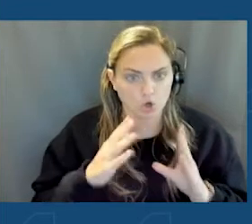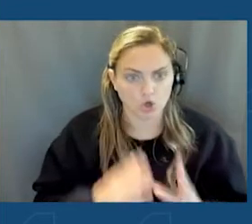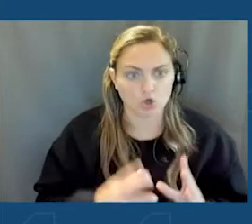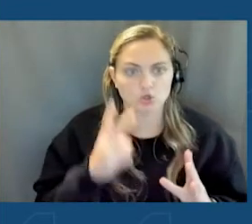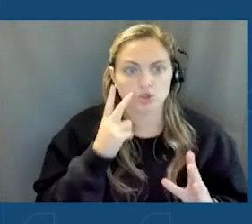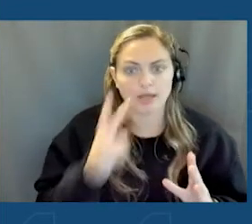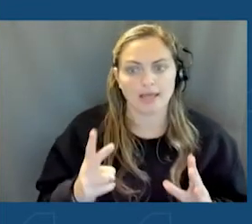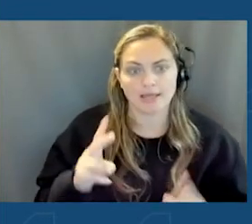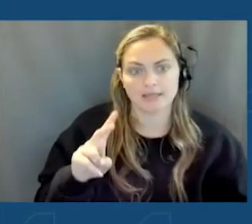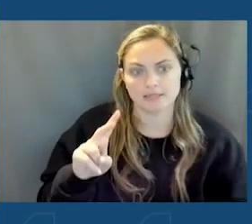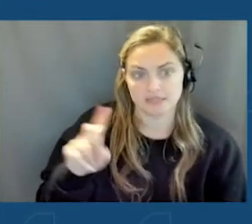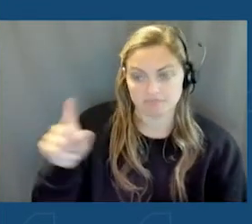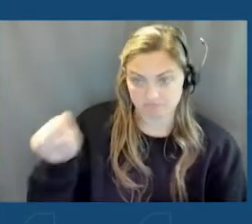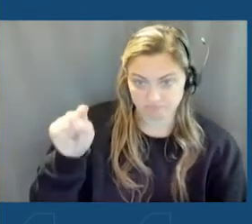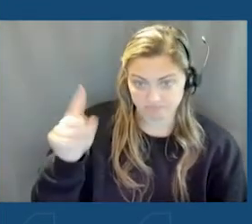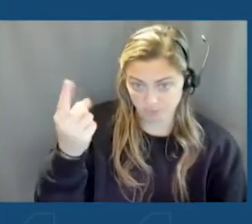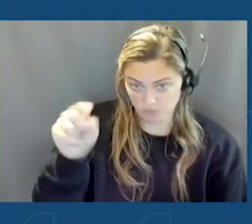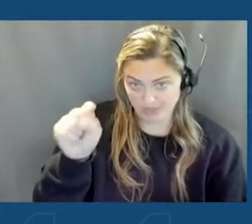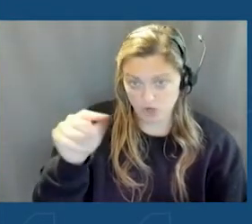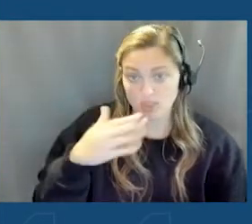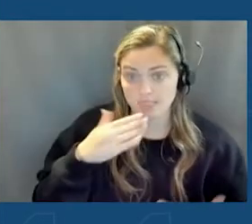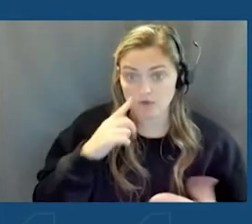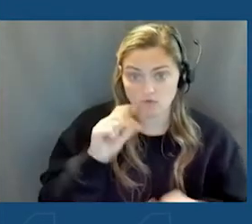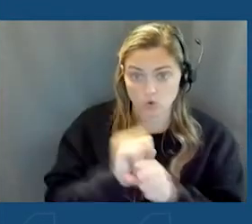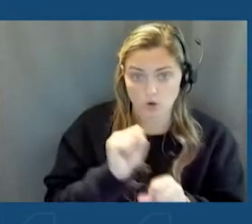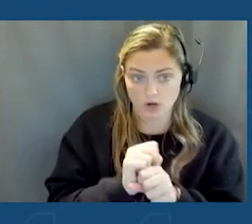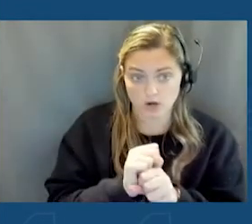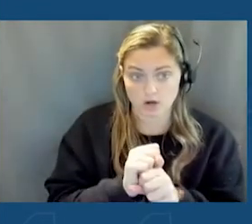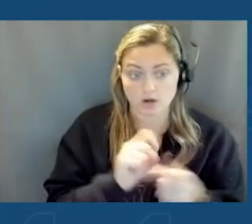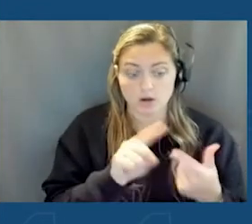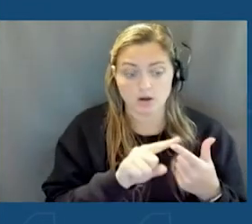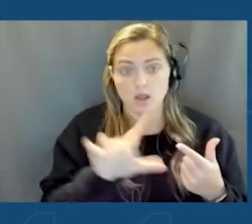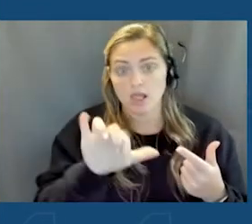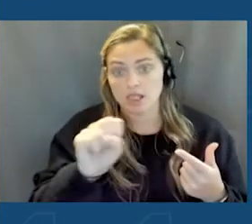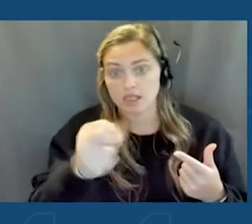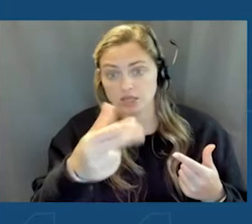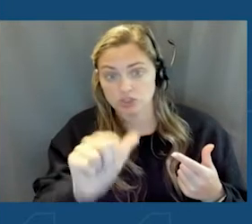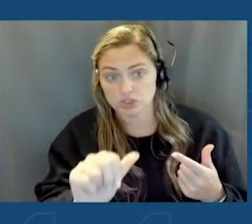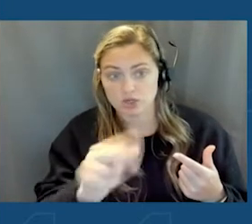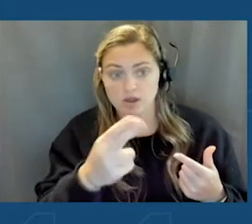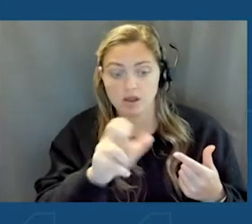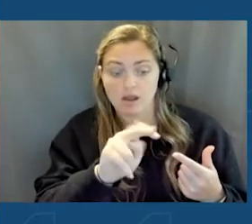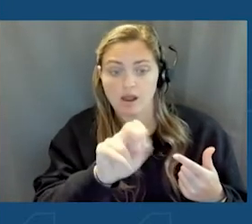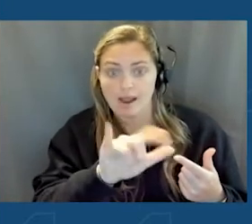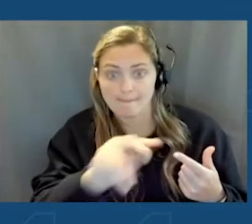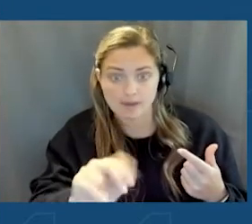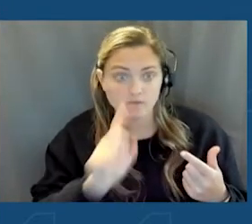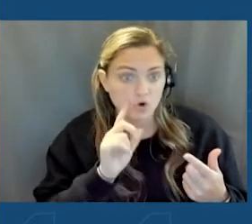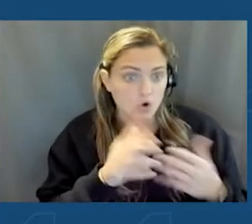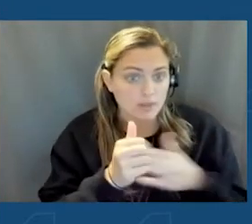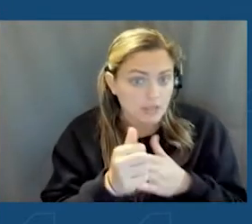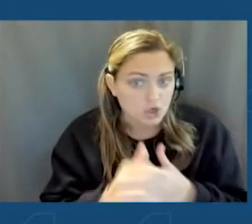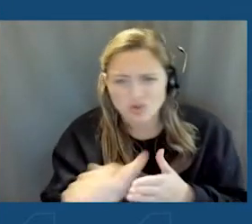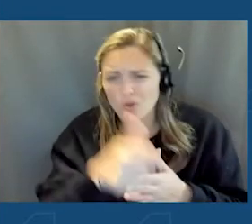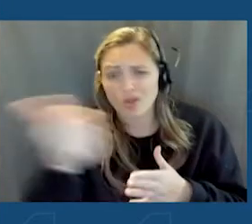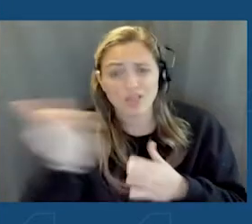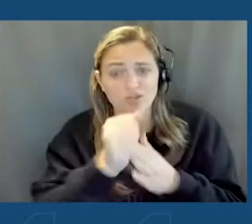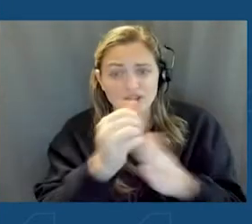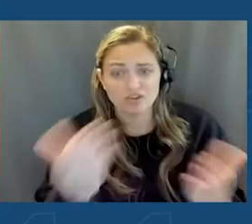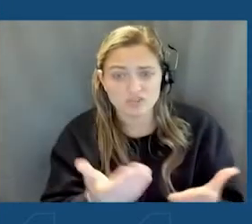Vannell sitting over there. I want to thank him for his work. I want to thank Alicia Hindman for her leadership and all of our other leaders as well who will